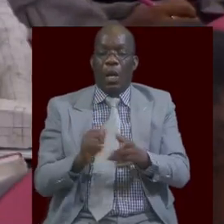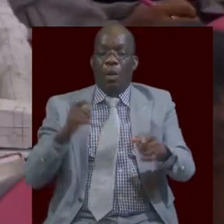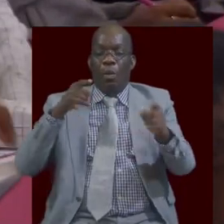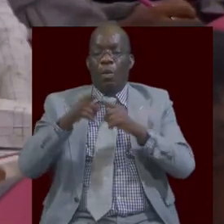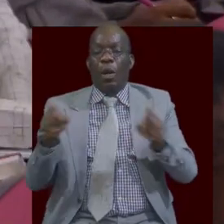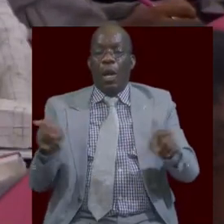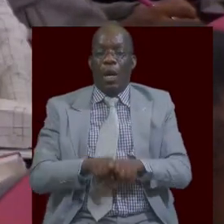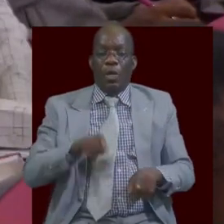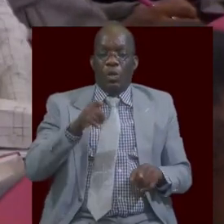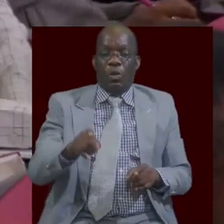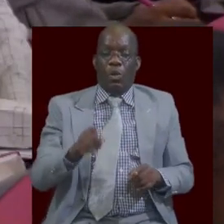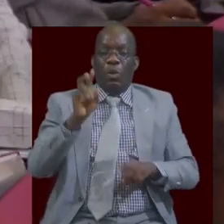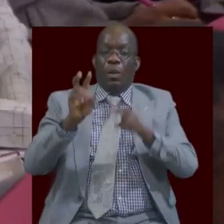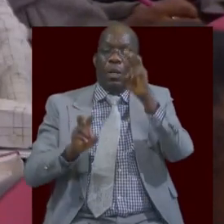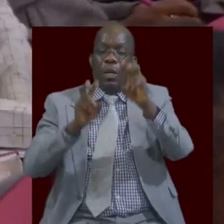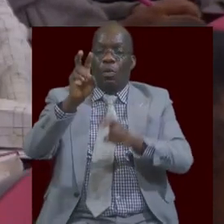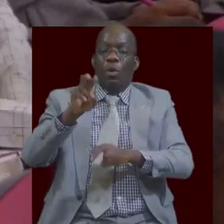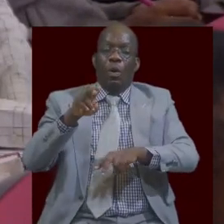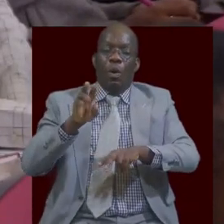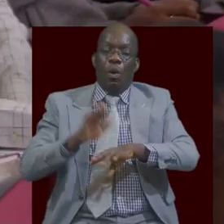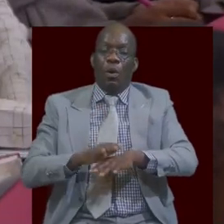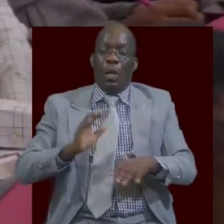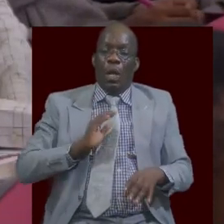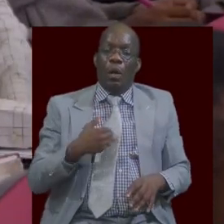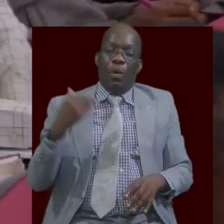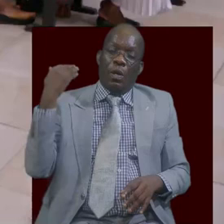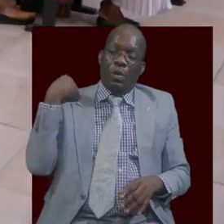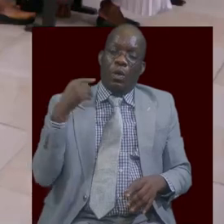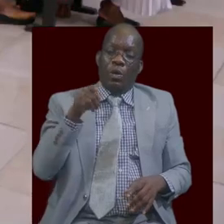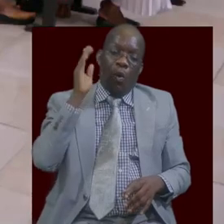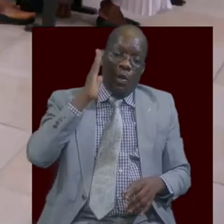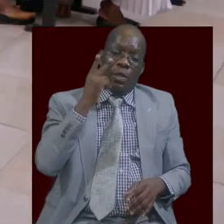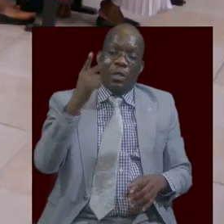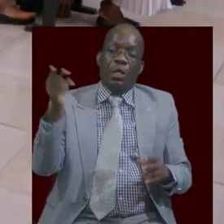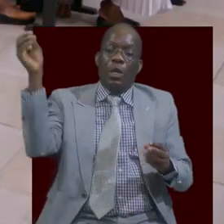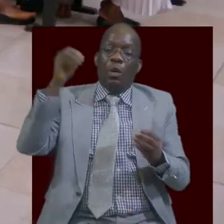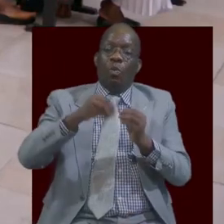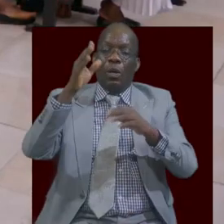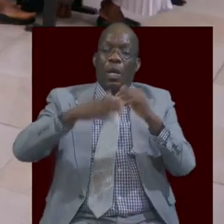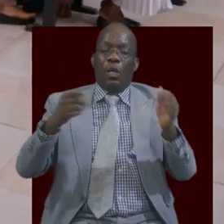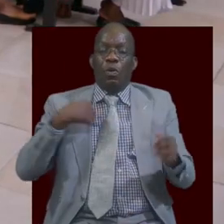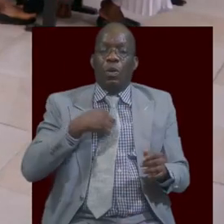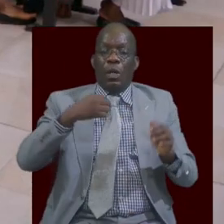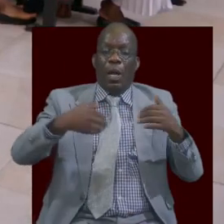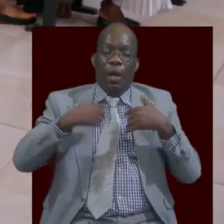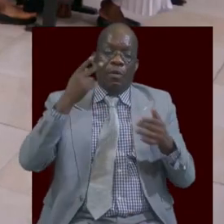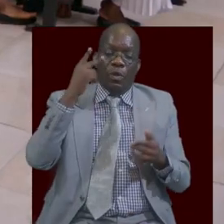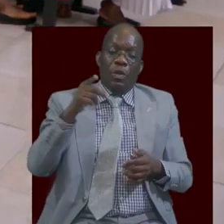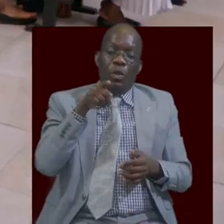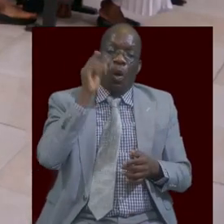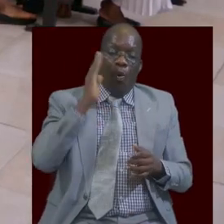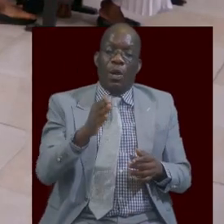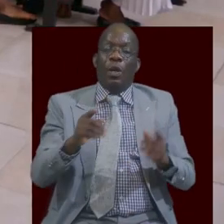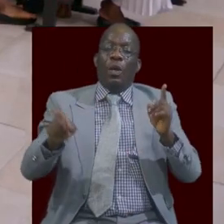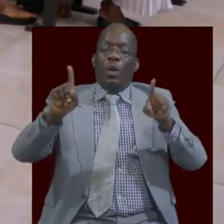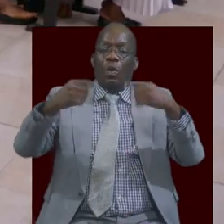on our shoulders, you will see more than we have seen. You will go beyond where we have gone.